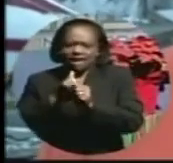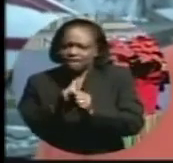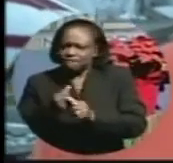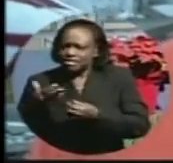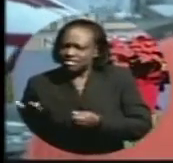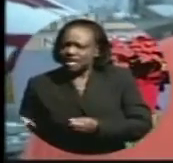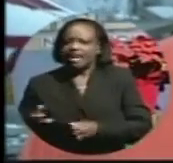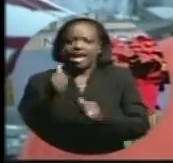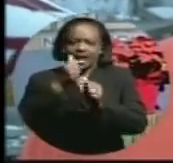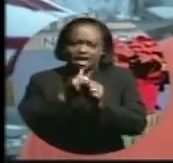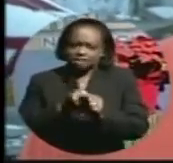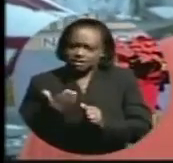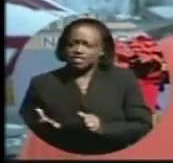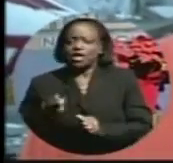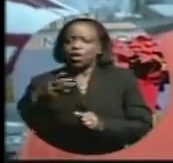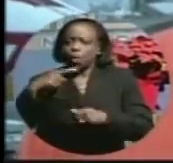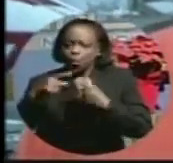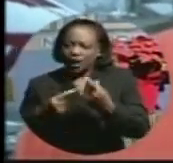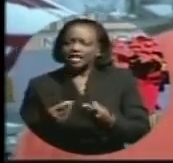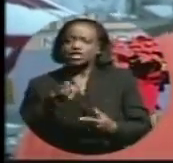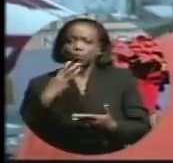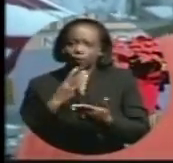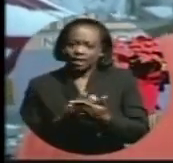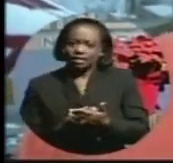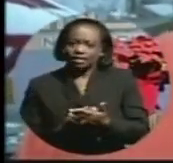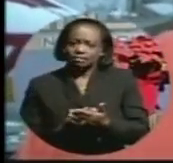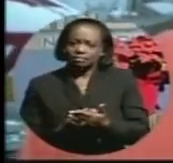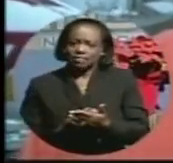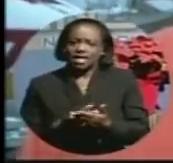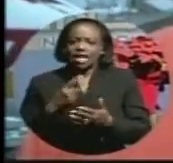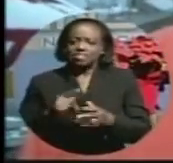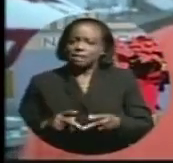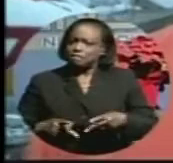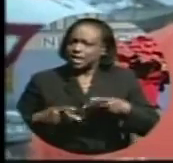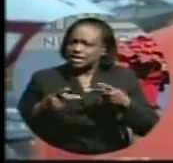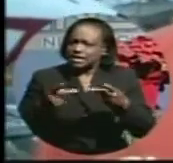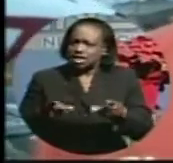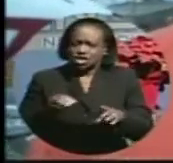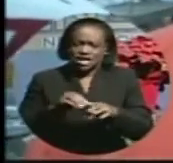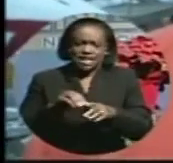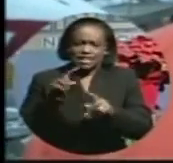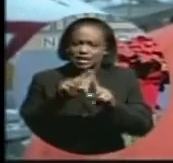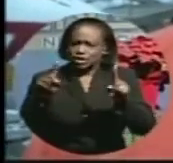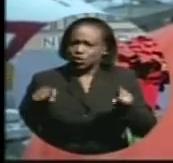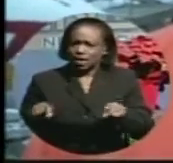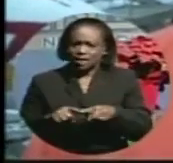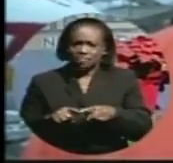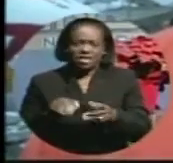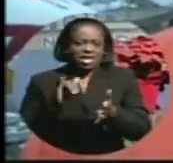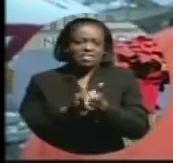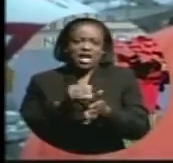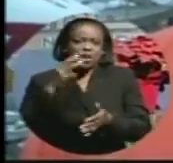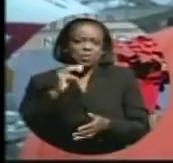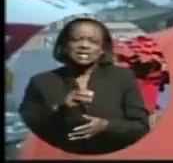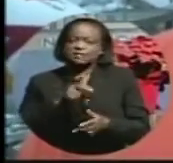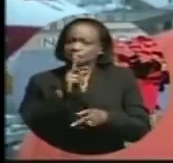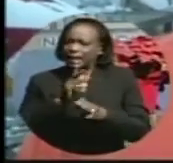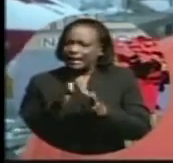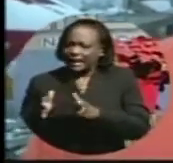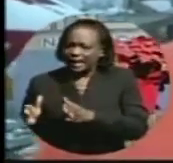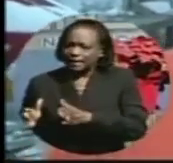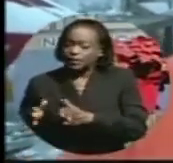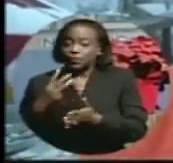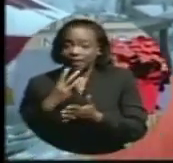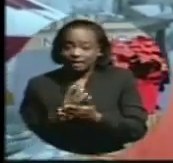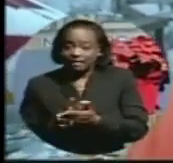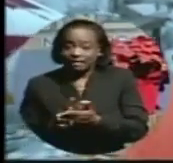went exactly like we wanted it to go. The presentation in the square, that was thought of, that was planned very properly. It